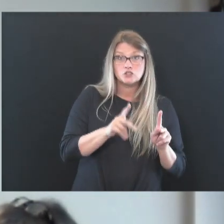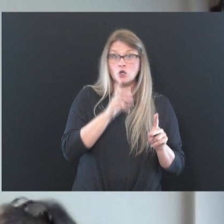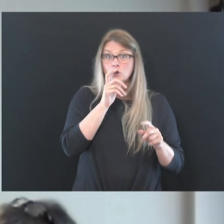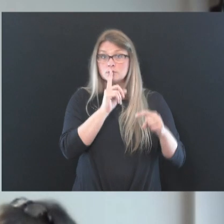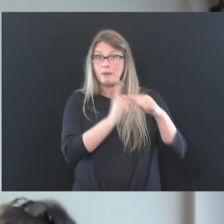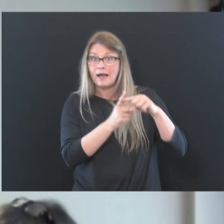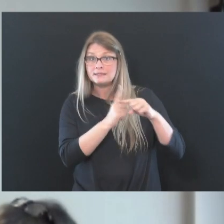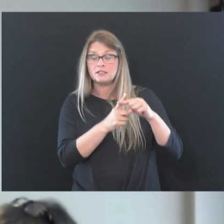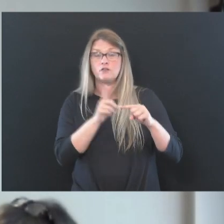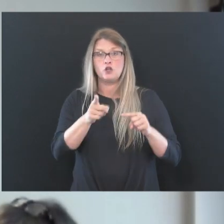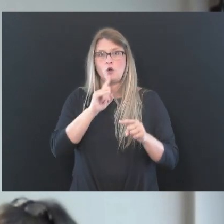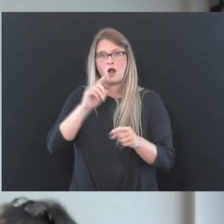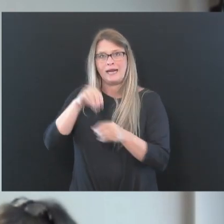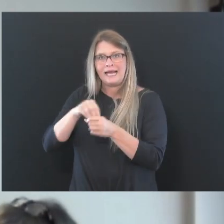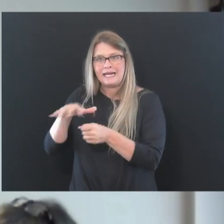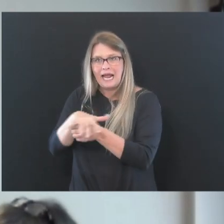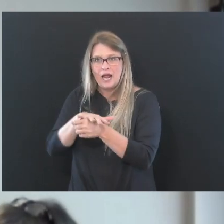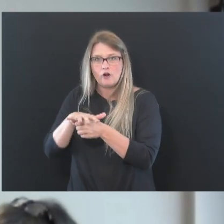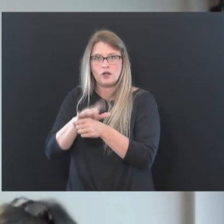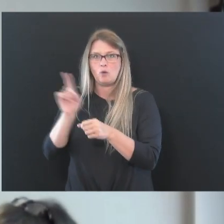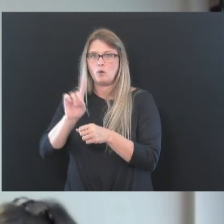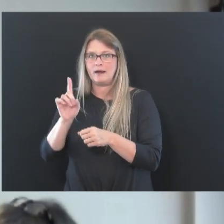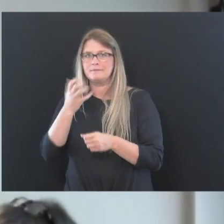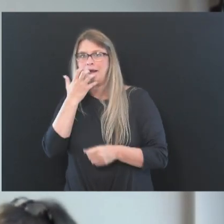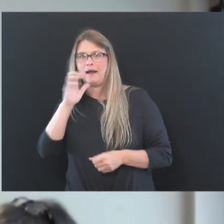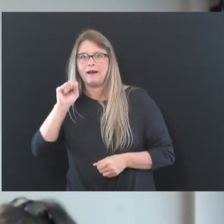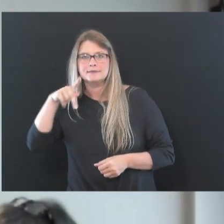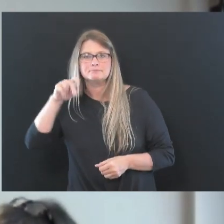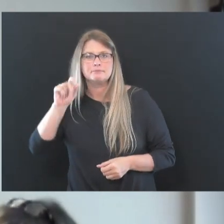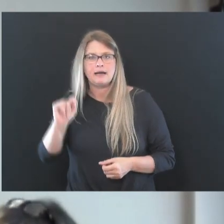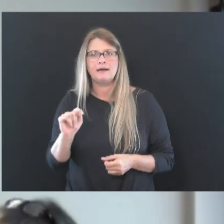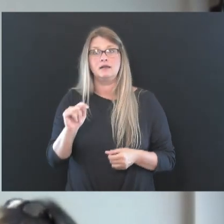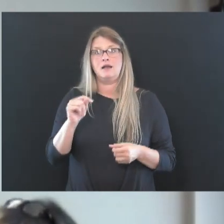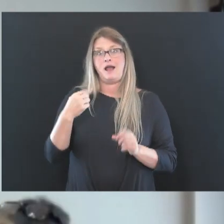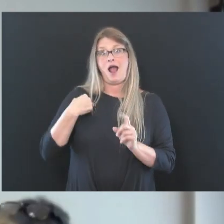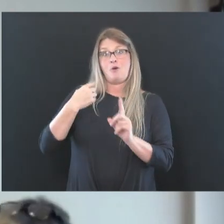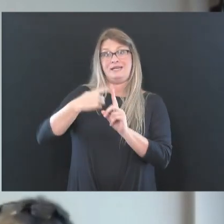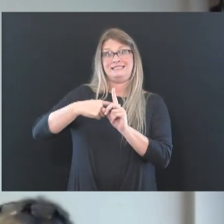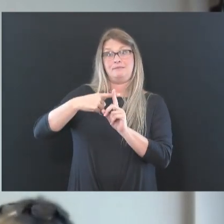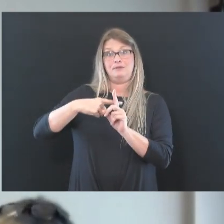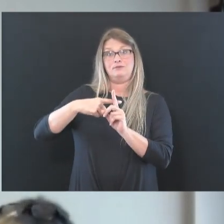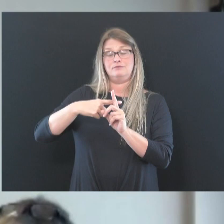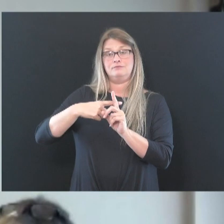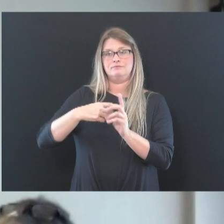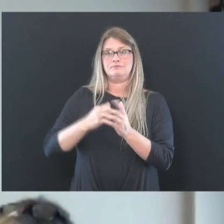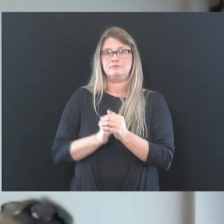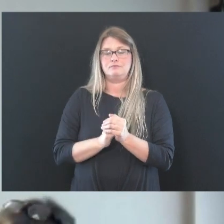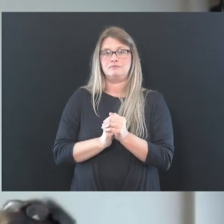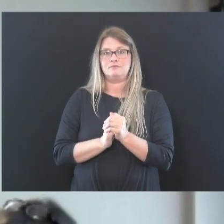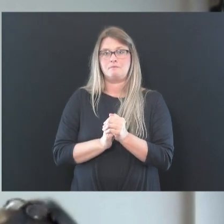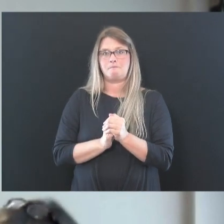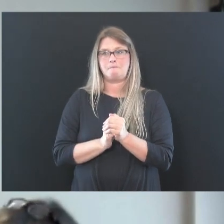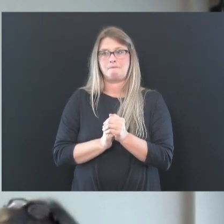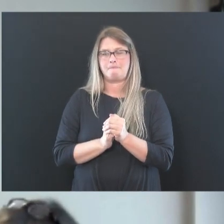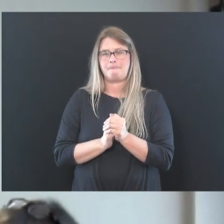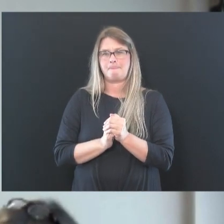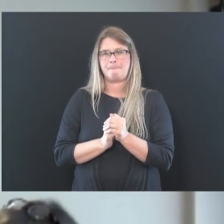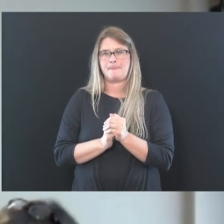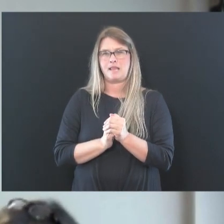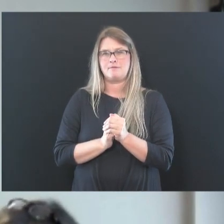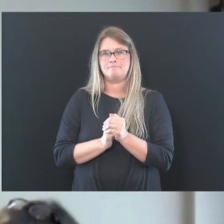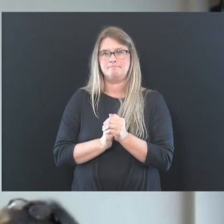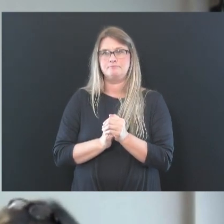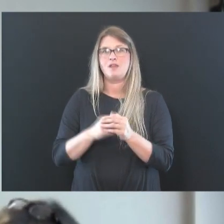an area that has a cluster. The temperatures that we use are actually a little more restrictive than